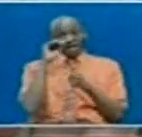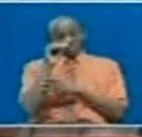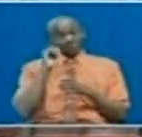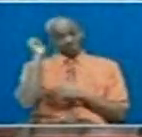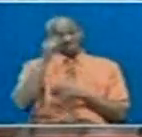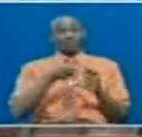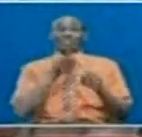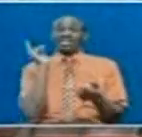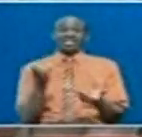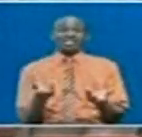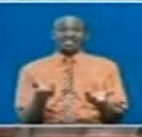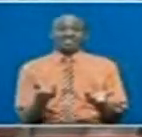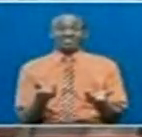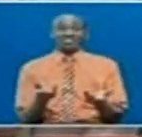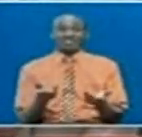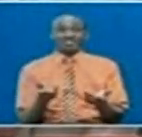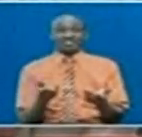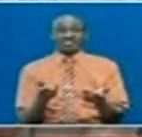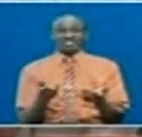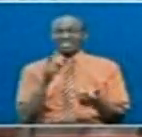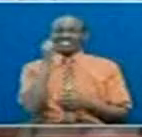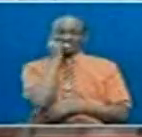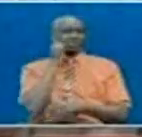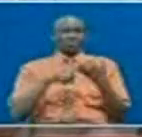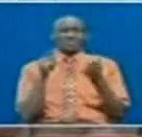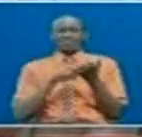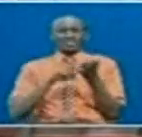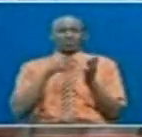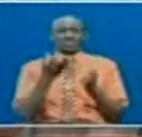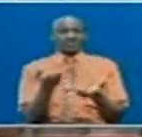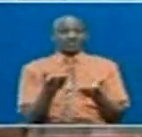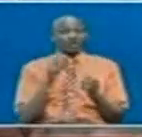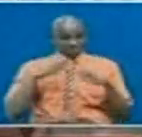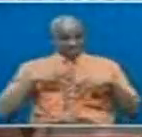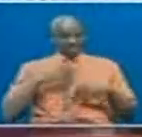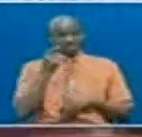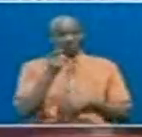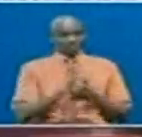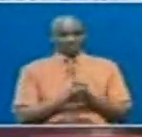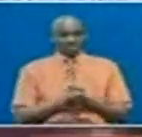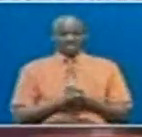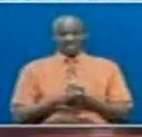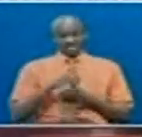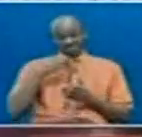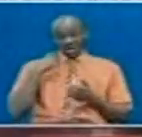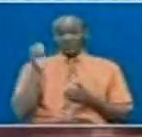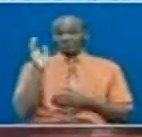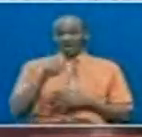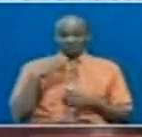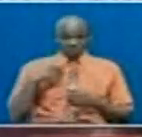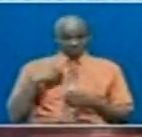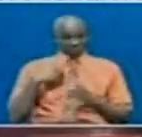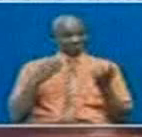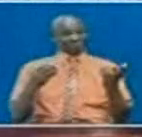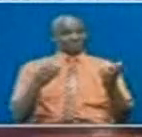president to resign. What's that about? Let's tackle that when we come back. Jeff Koinange live coming to you from La